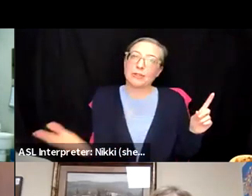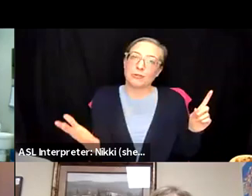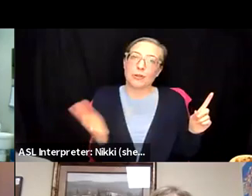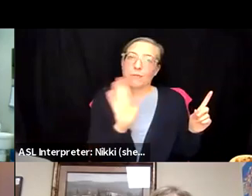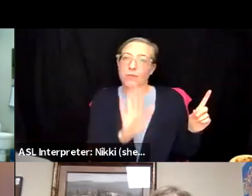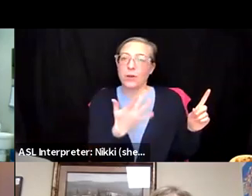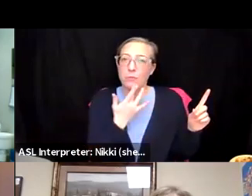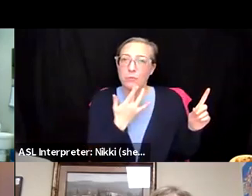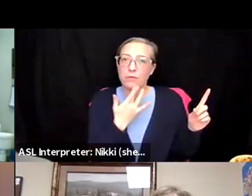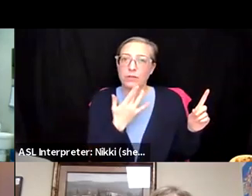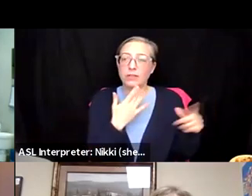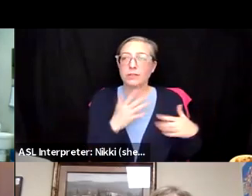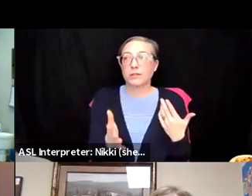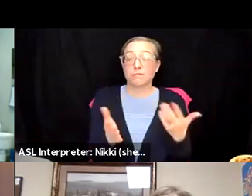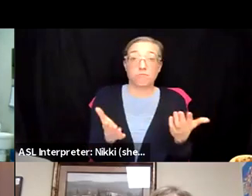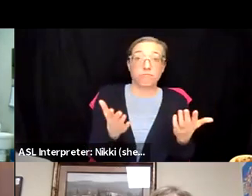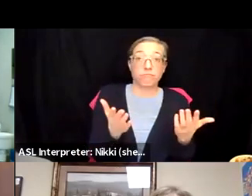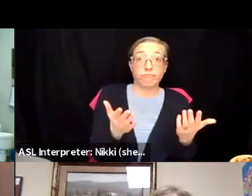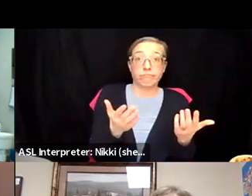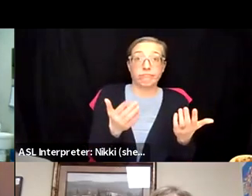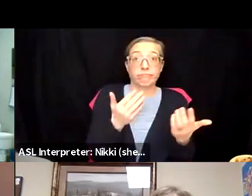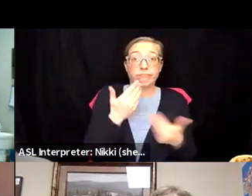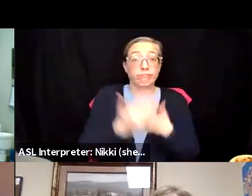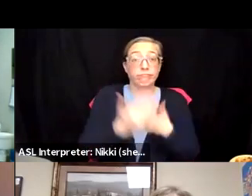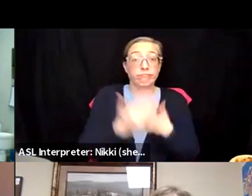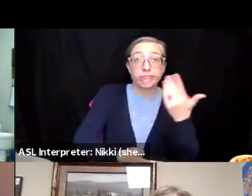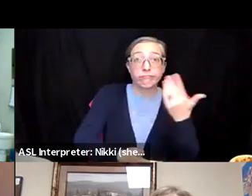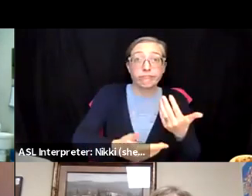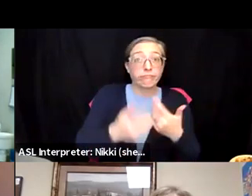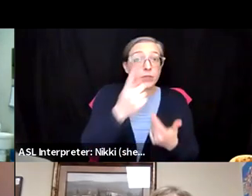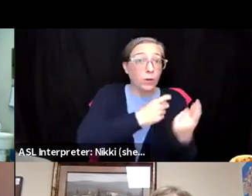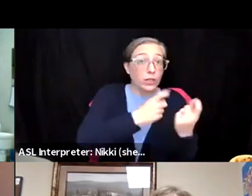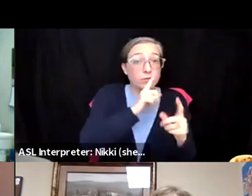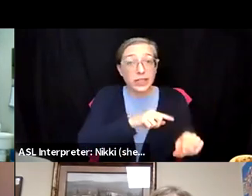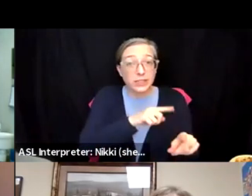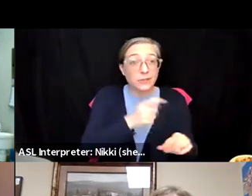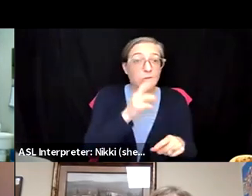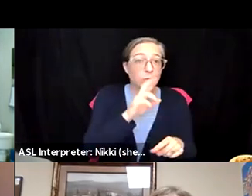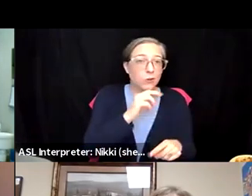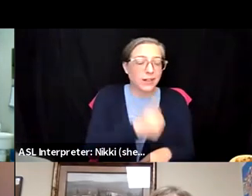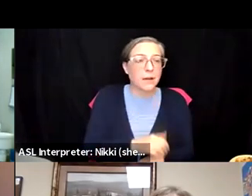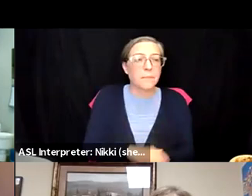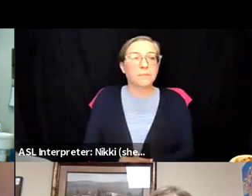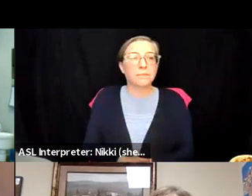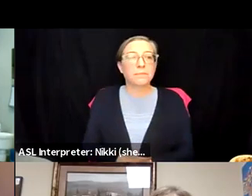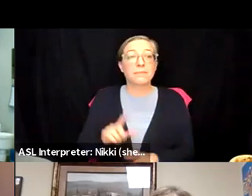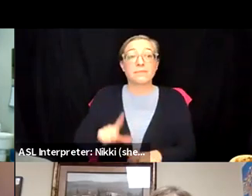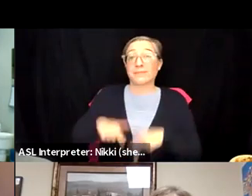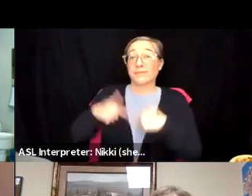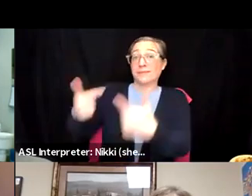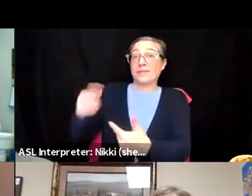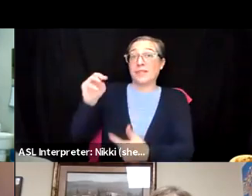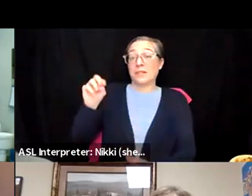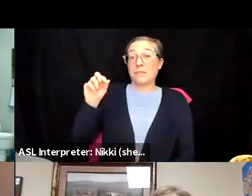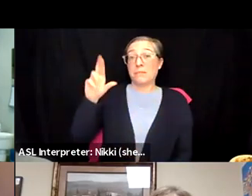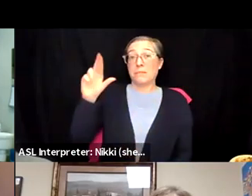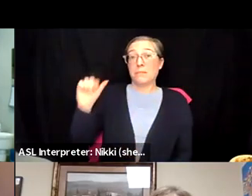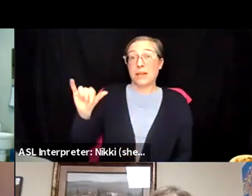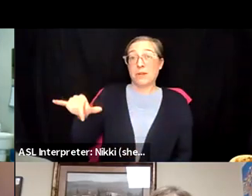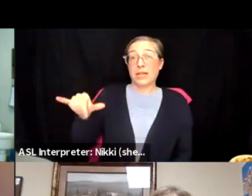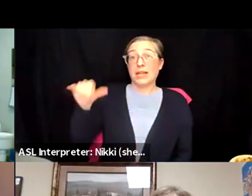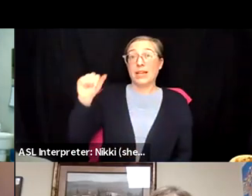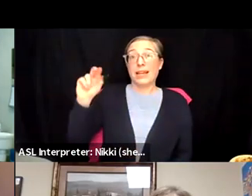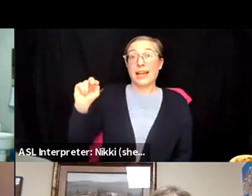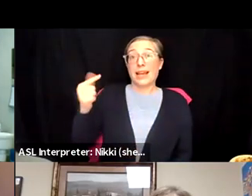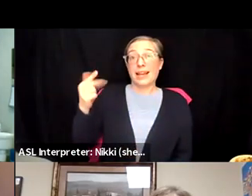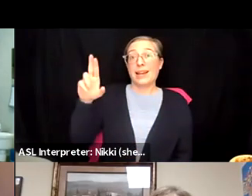end or as they're going. I'm going to hand it over to Mary Angus. She's going to talk a little bit about